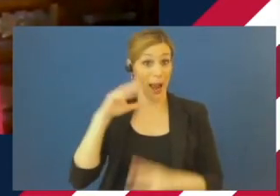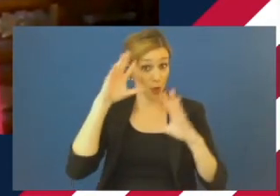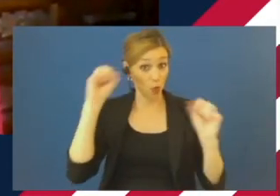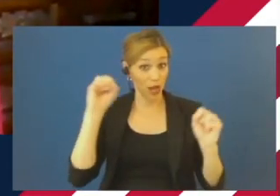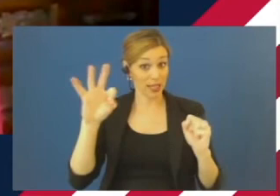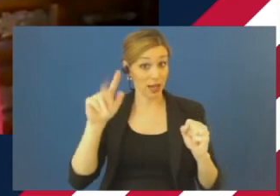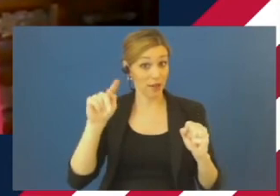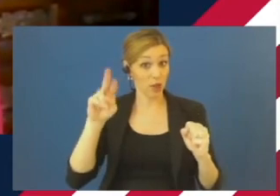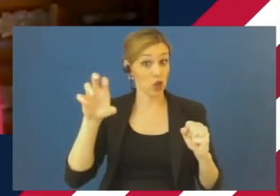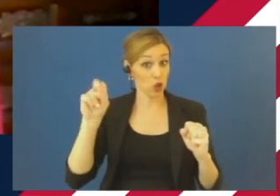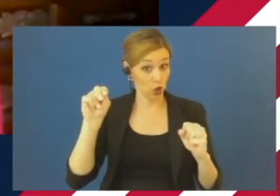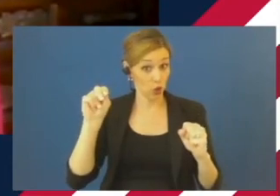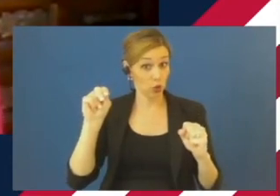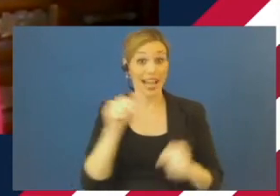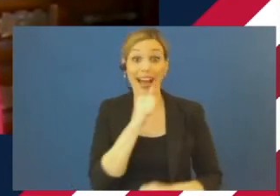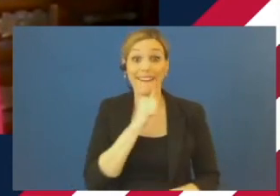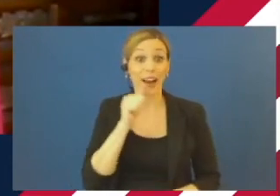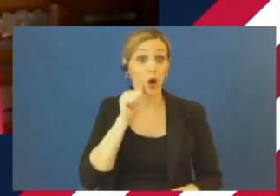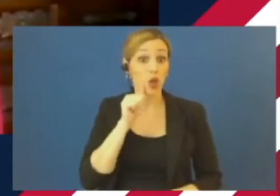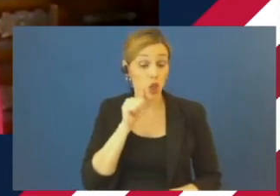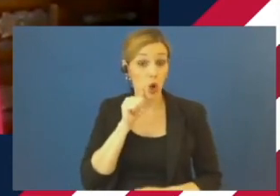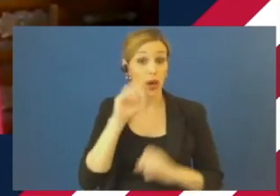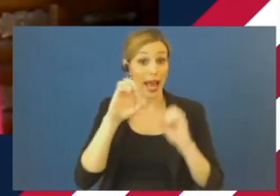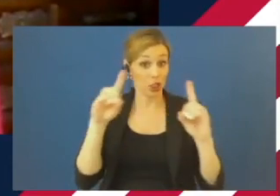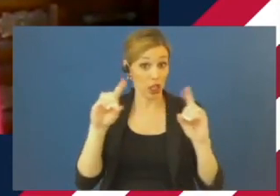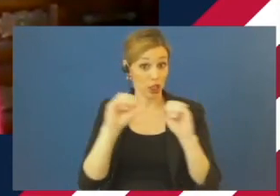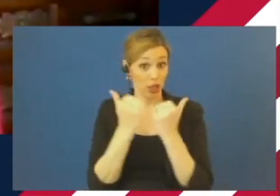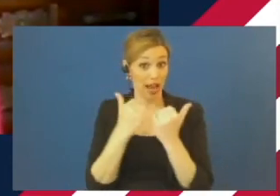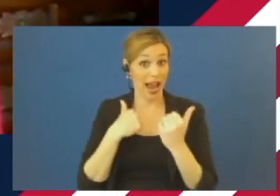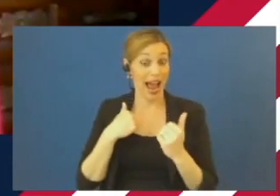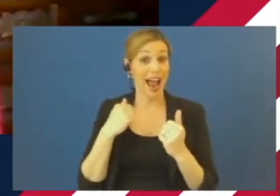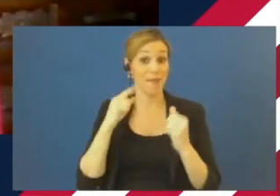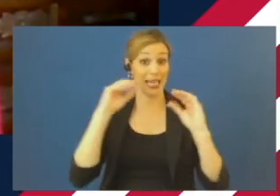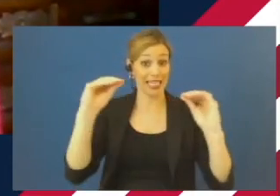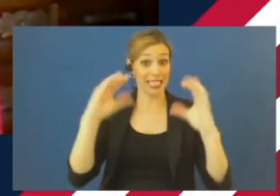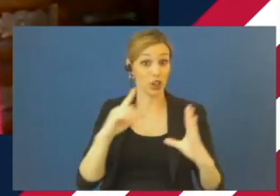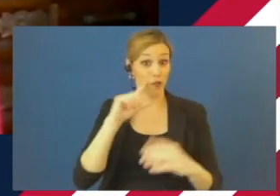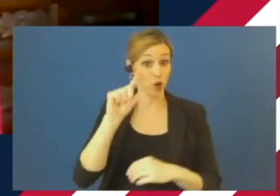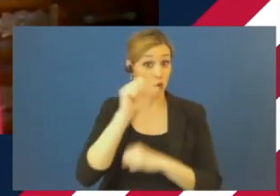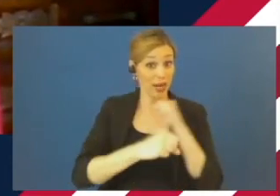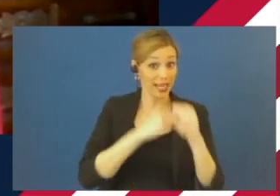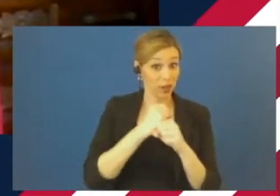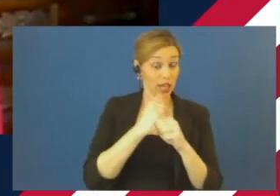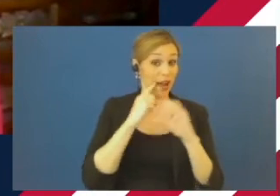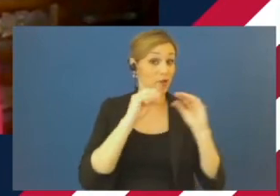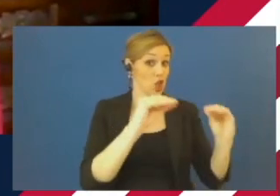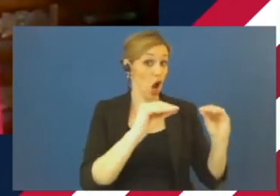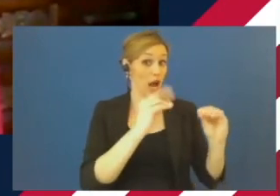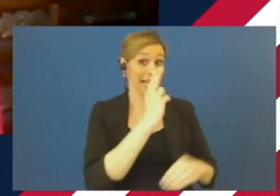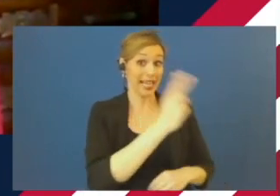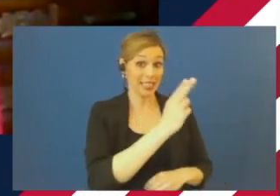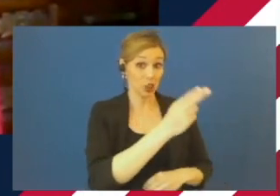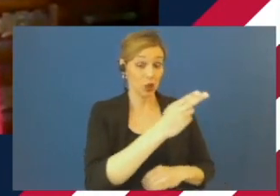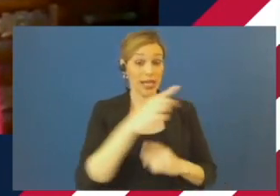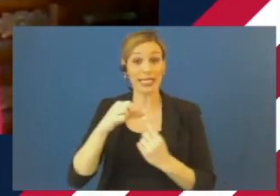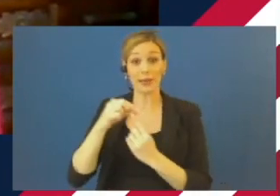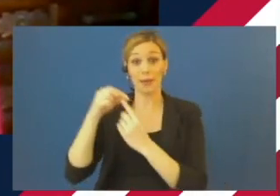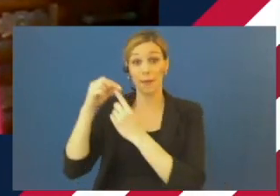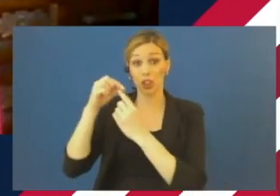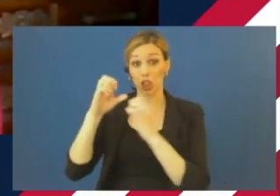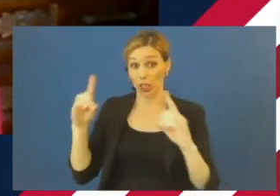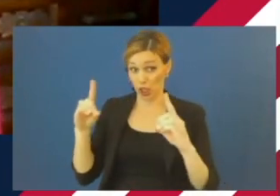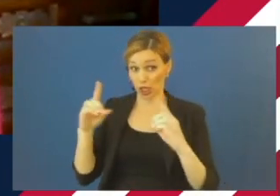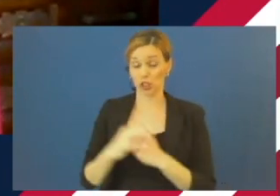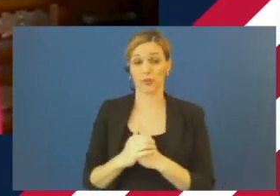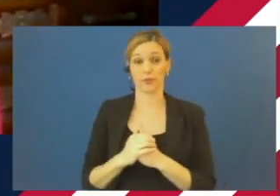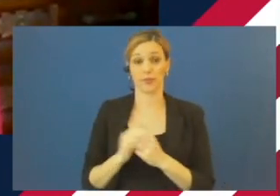Arizona for 20 years. Most of that time, I've taught high school history and special education. COVID-19 has exposed just